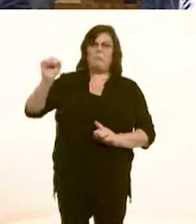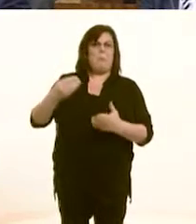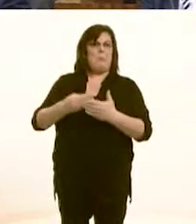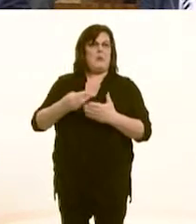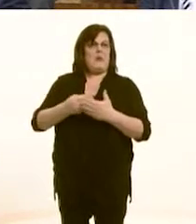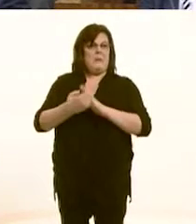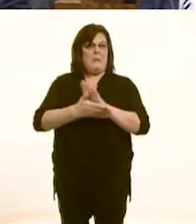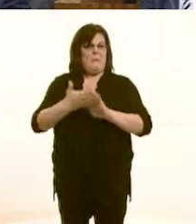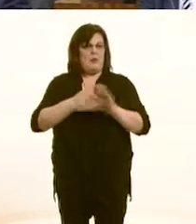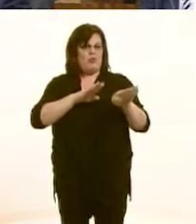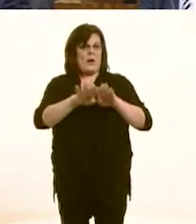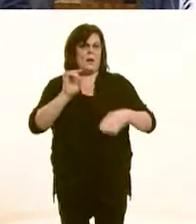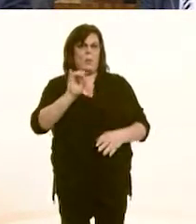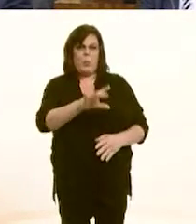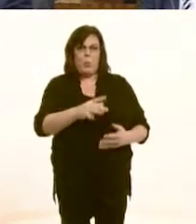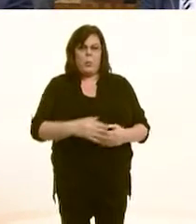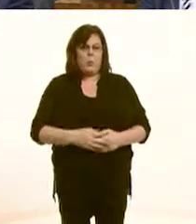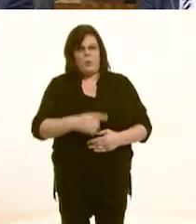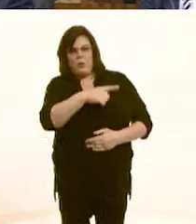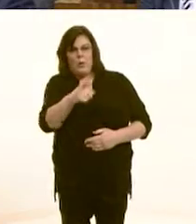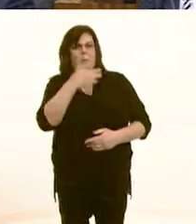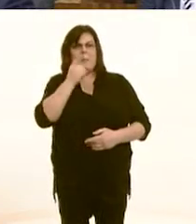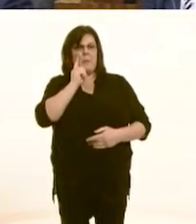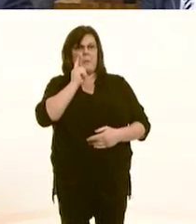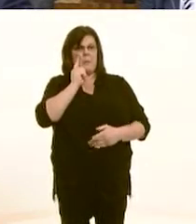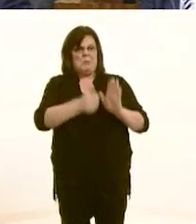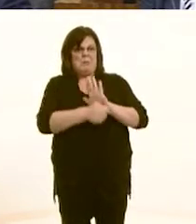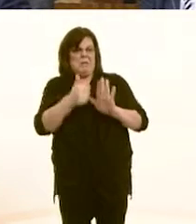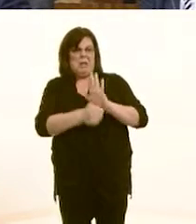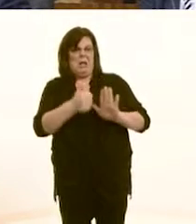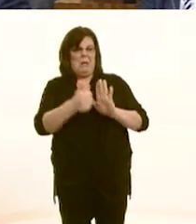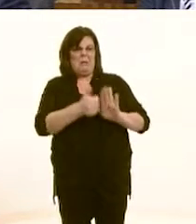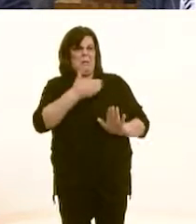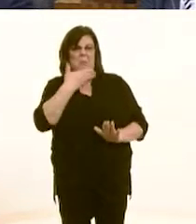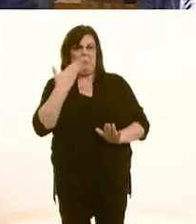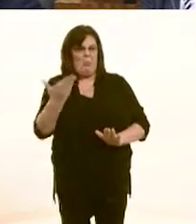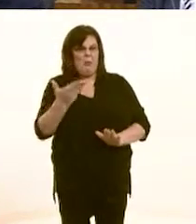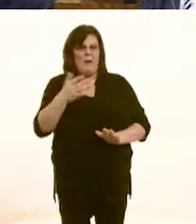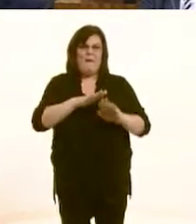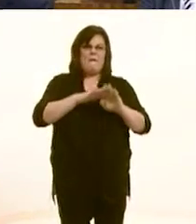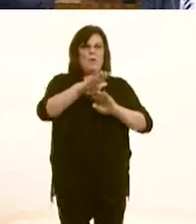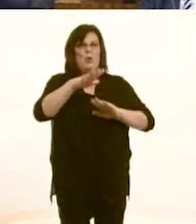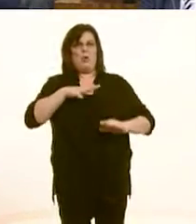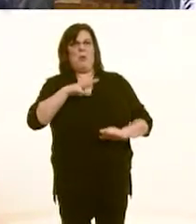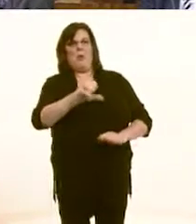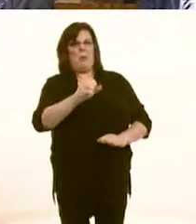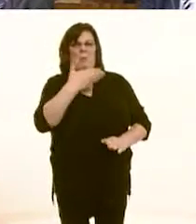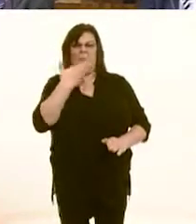training would not be available and those people would not have the skills and hope that they have now. Eleanor